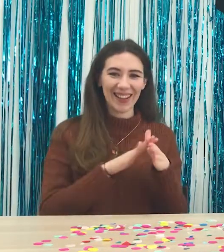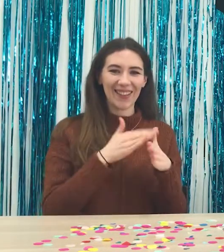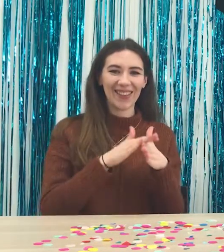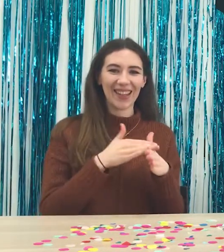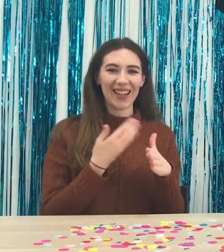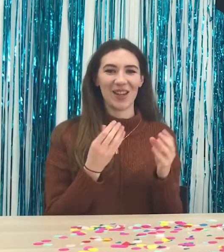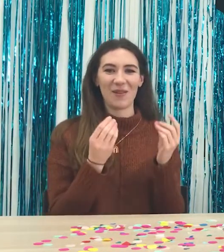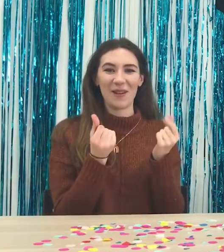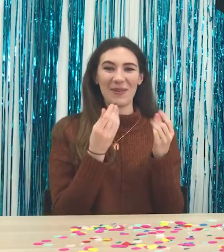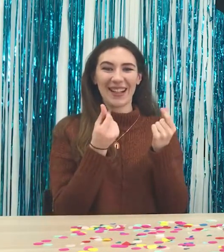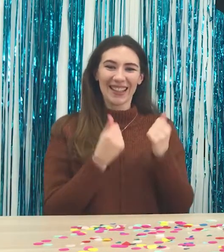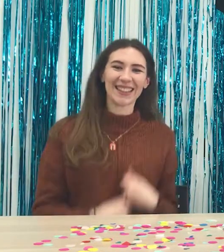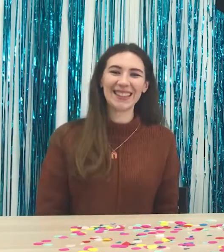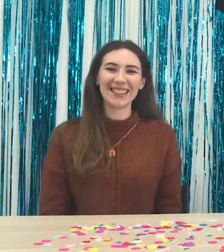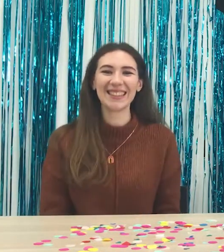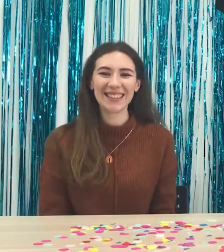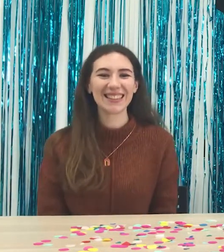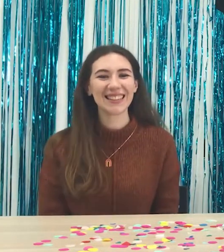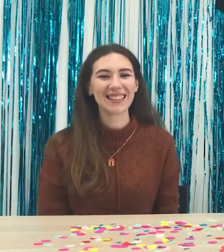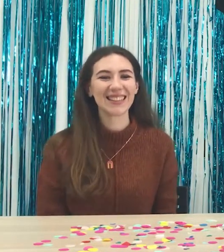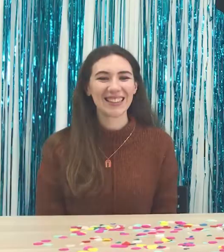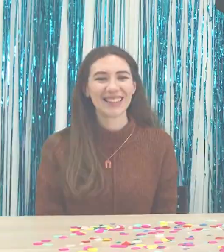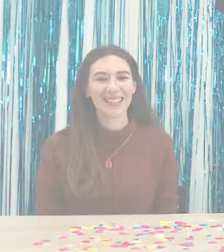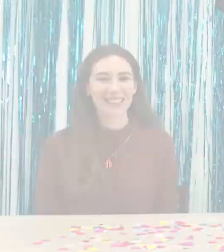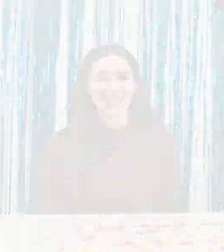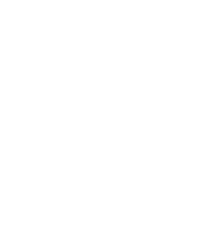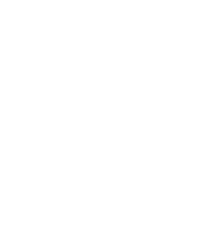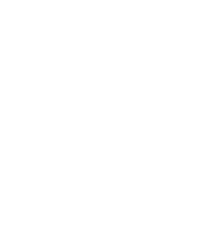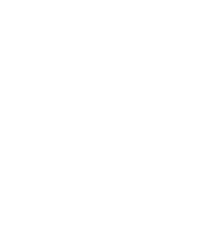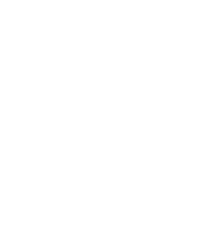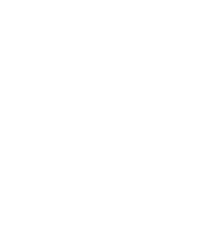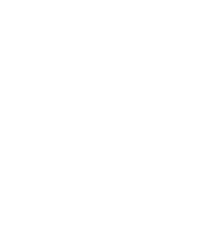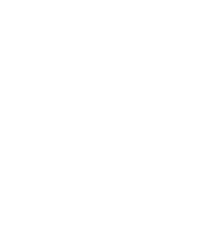love it. Happy fabric. So good.